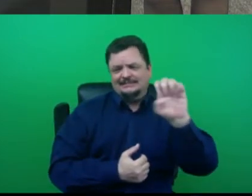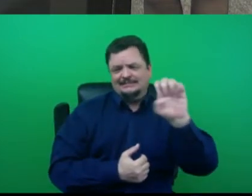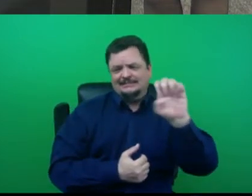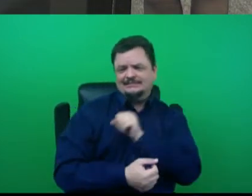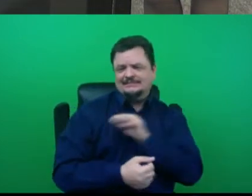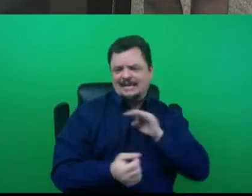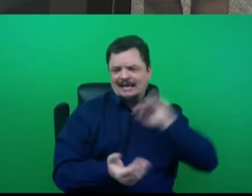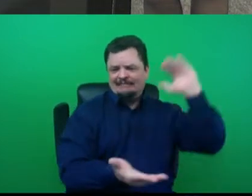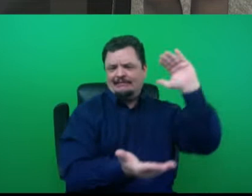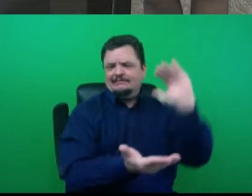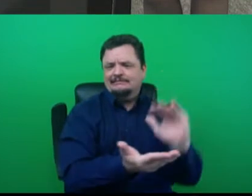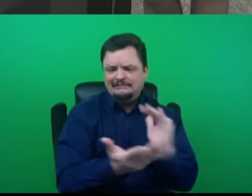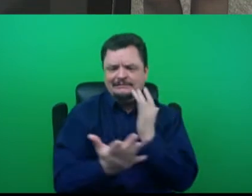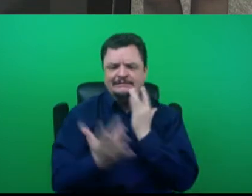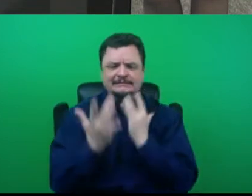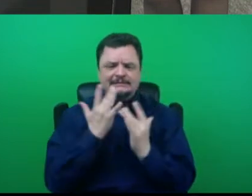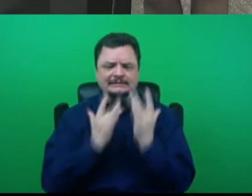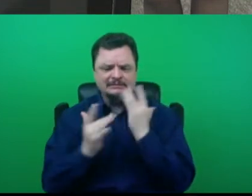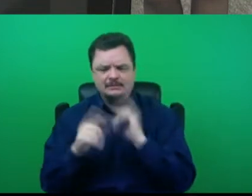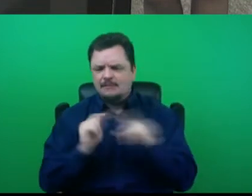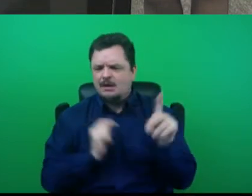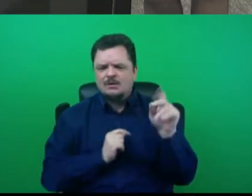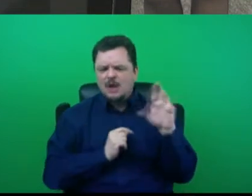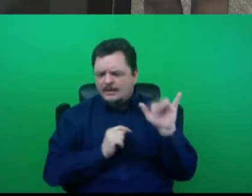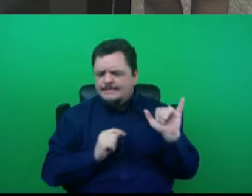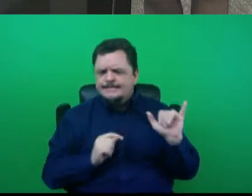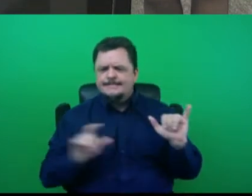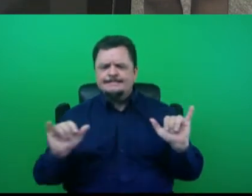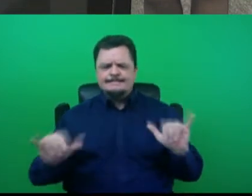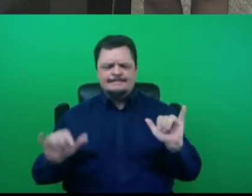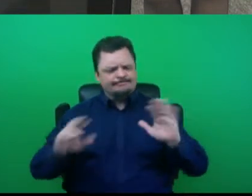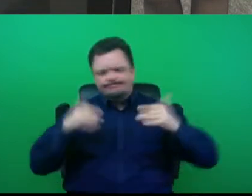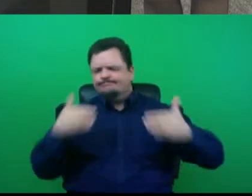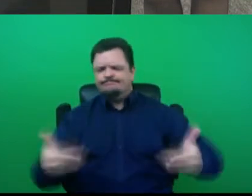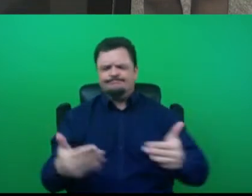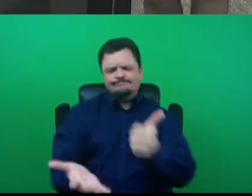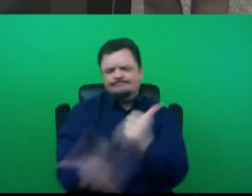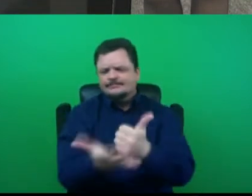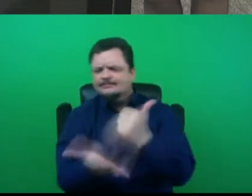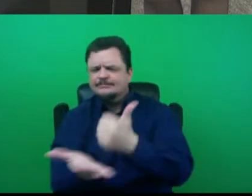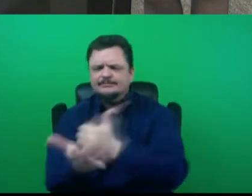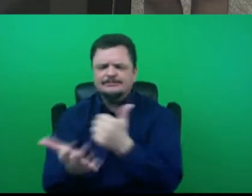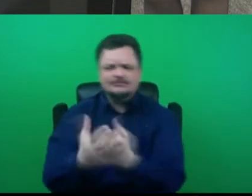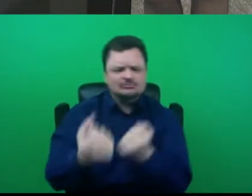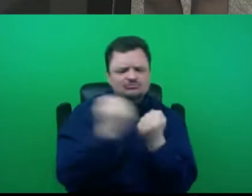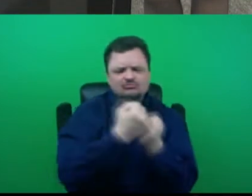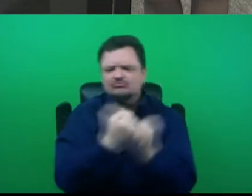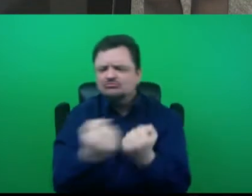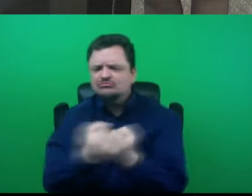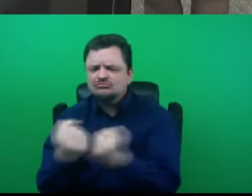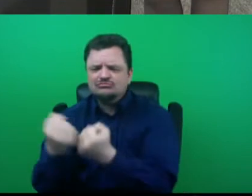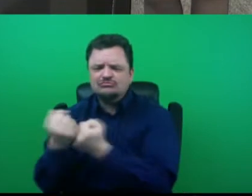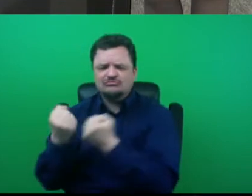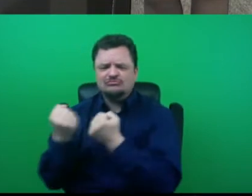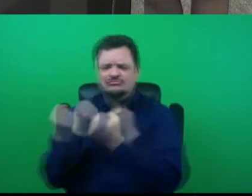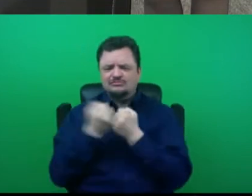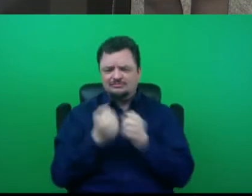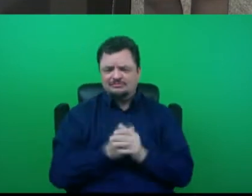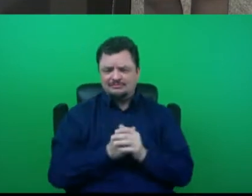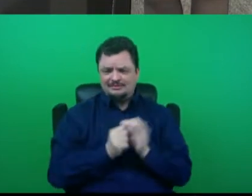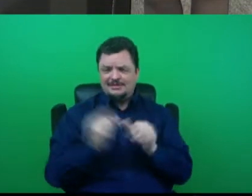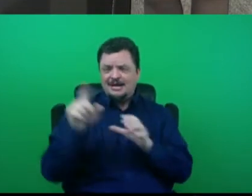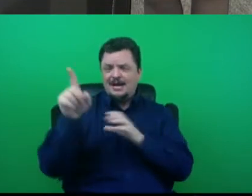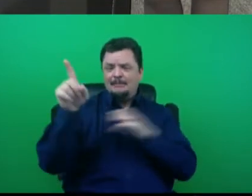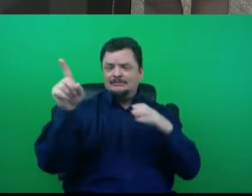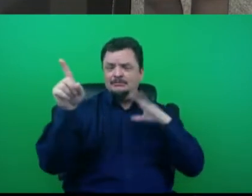that really stands out to me, because when Commissioner Bremer talks about preparing us for what is coming and the pandemic,